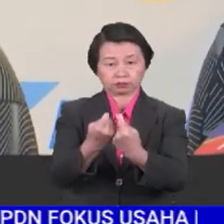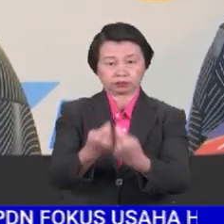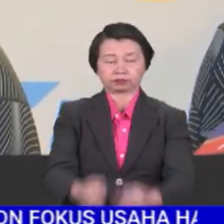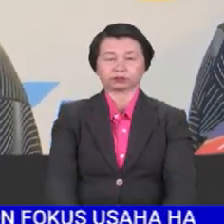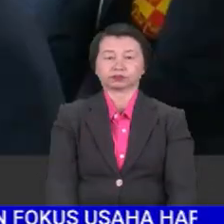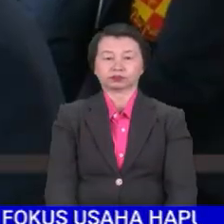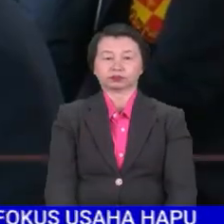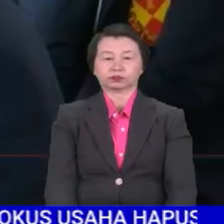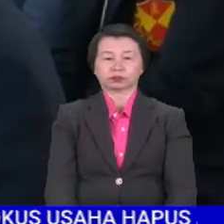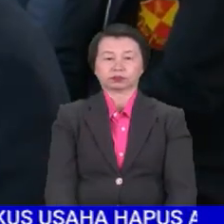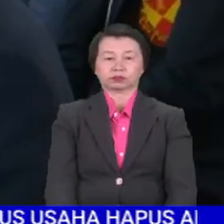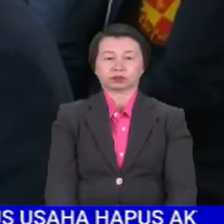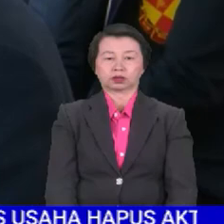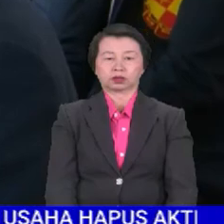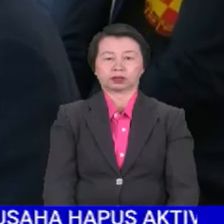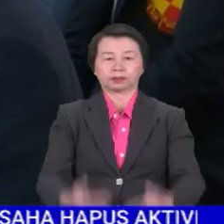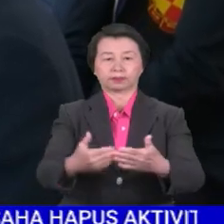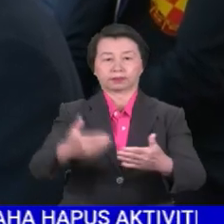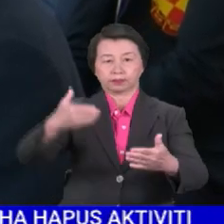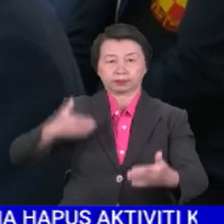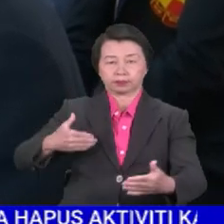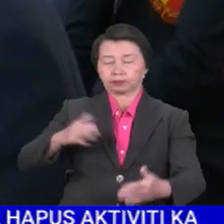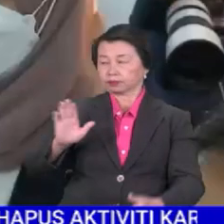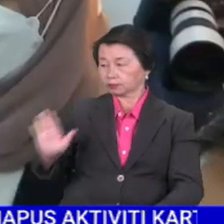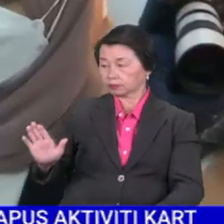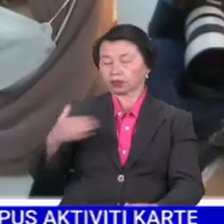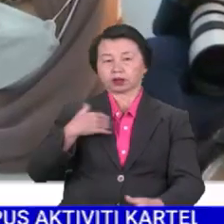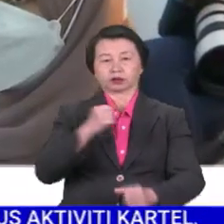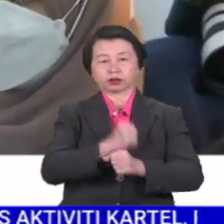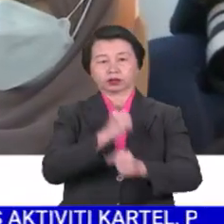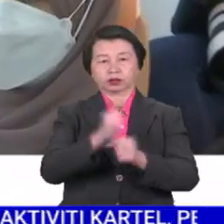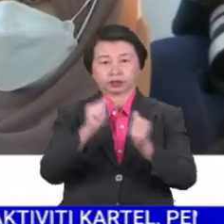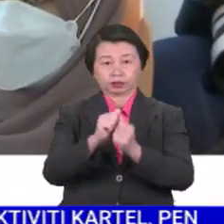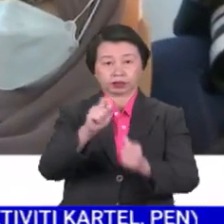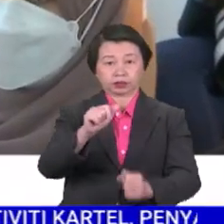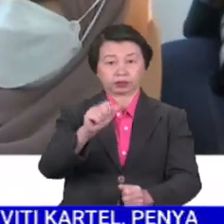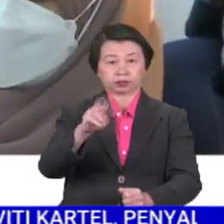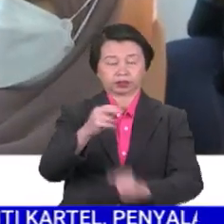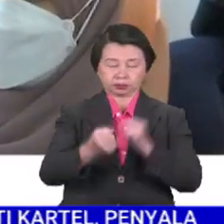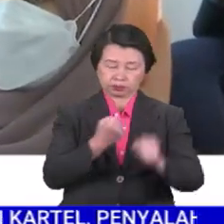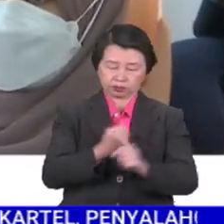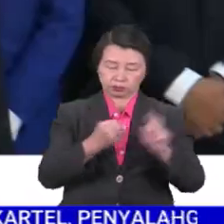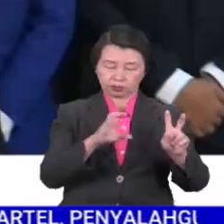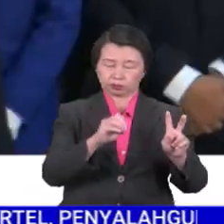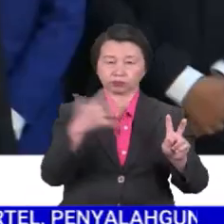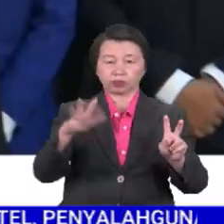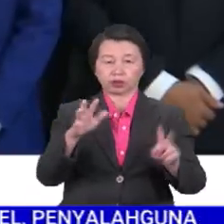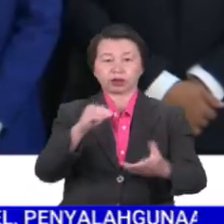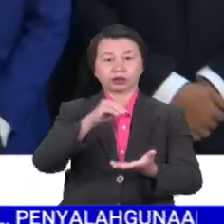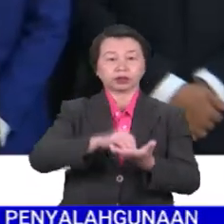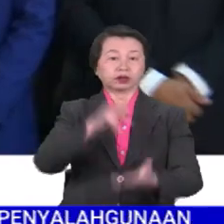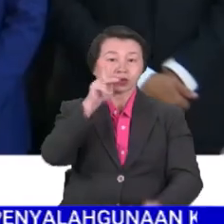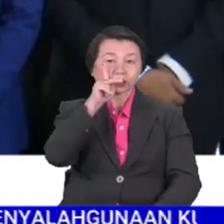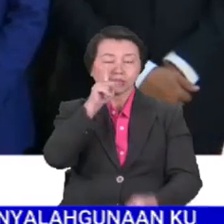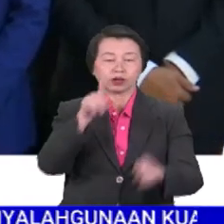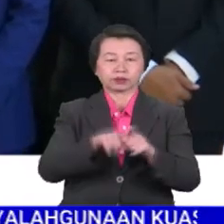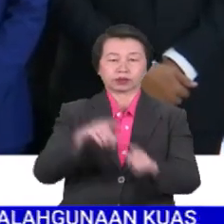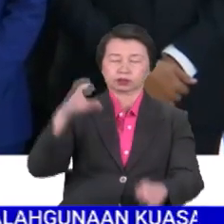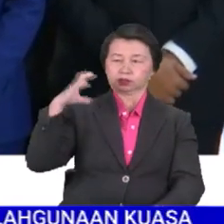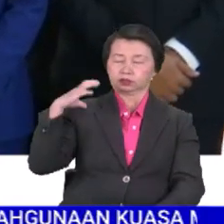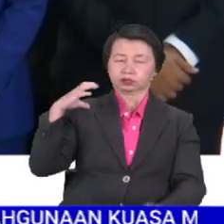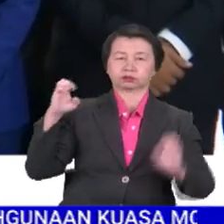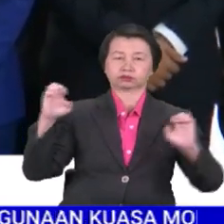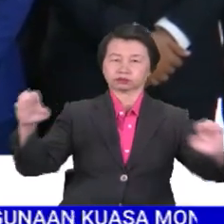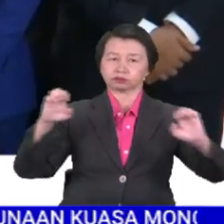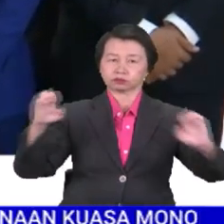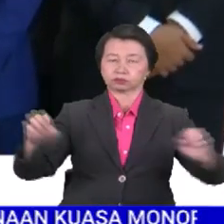target. Sebelum ini, Marcote pernah bekerja dengan Cheng Ho pada tahun 2015 di Kedah sebagai jurulatih